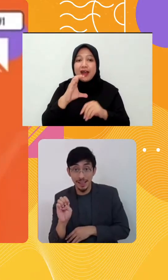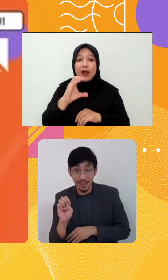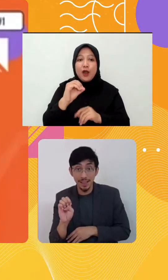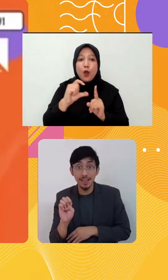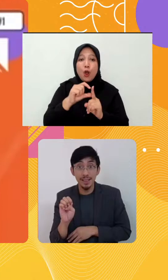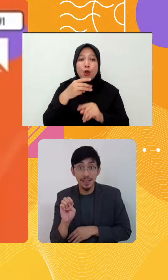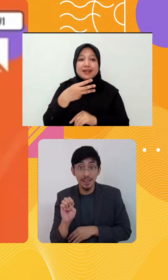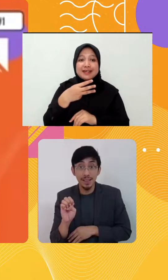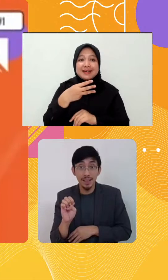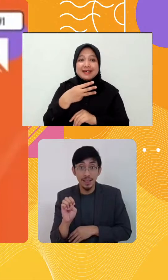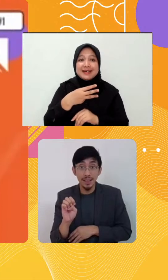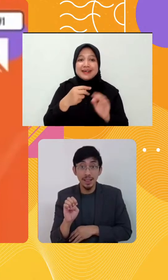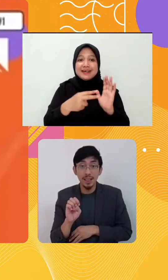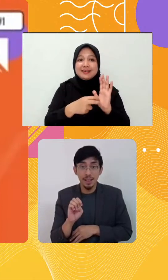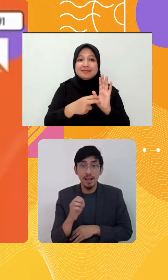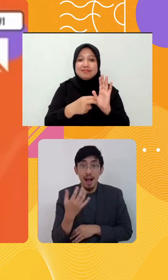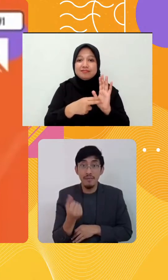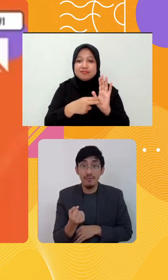seen through it.